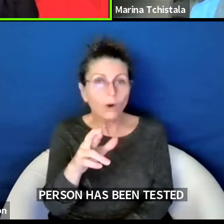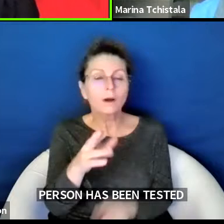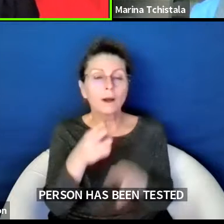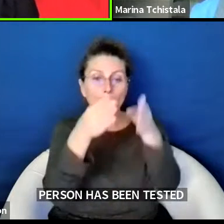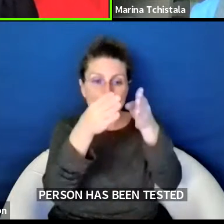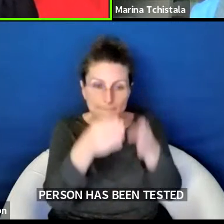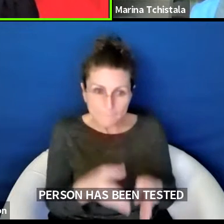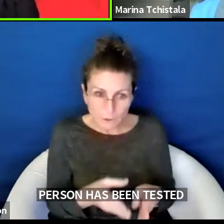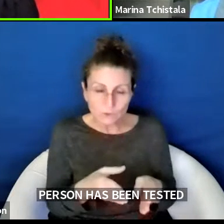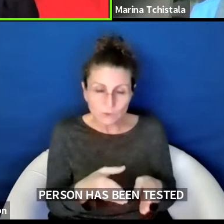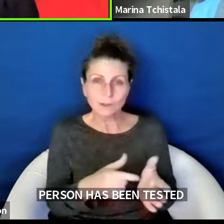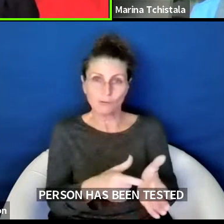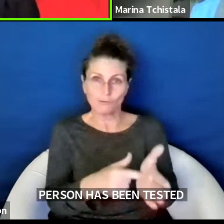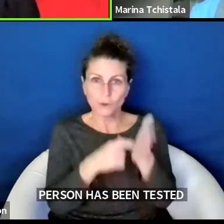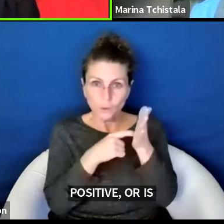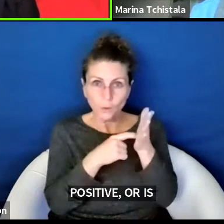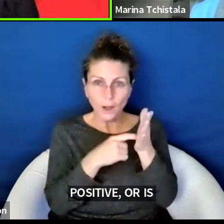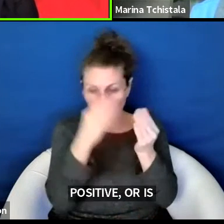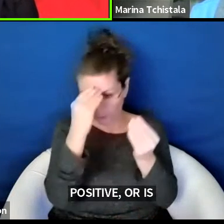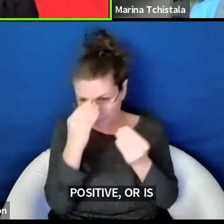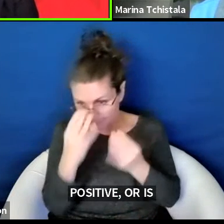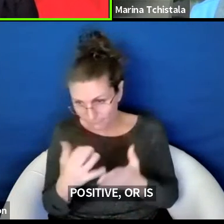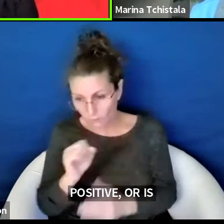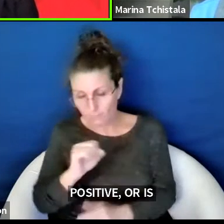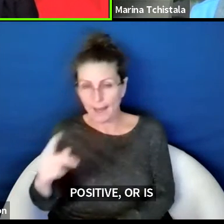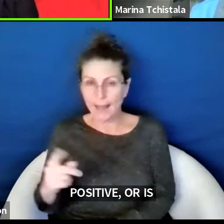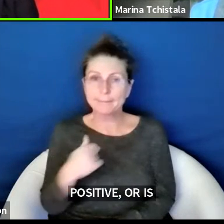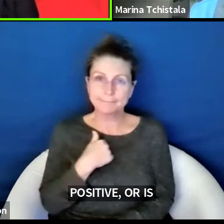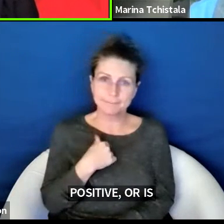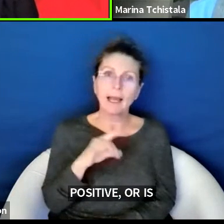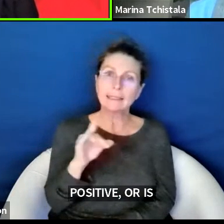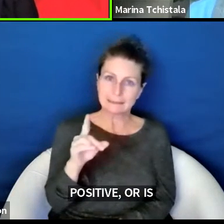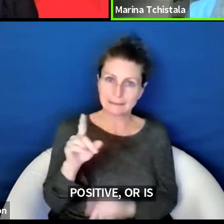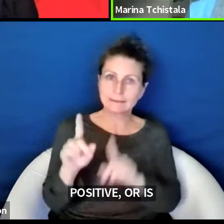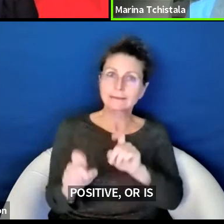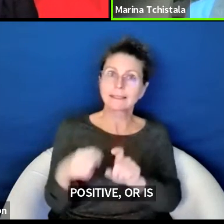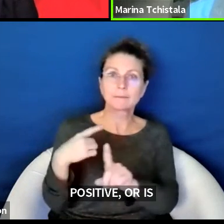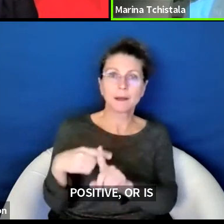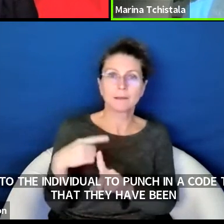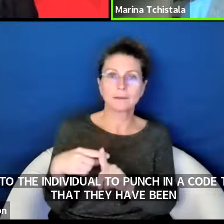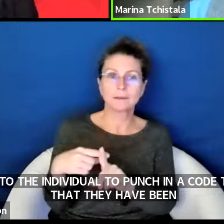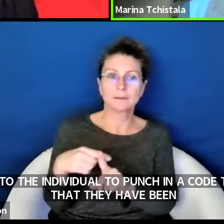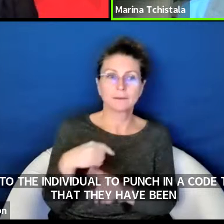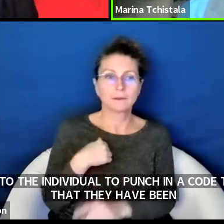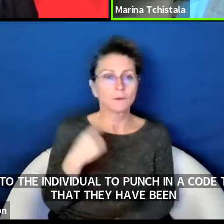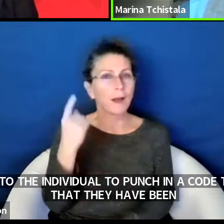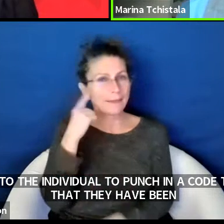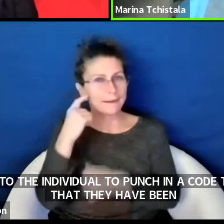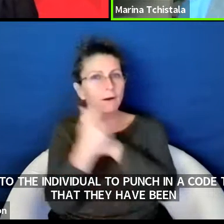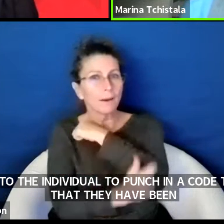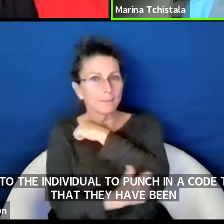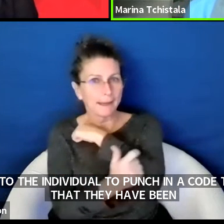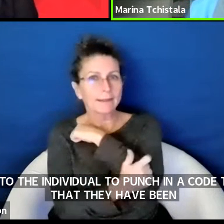code to confirm that they have been tested positive? I think it's automatically.